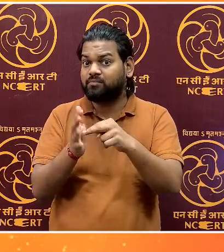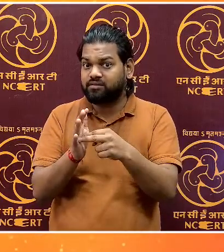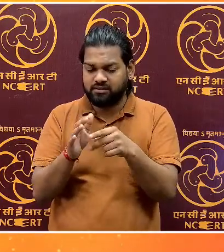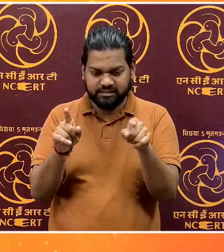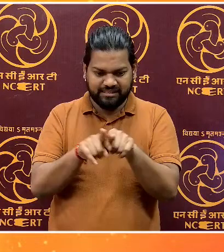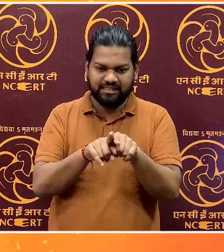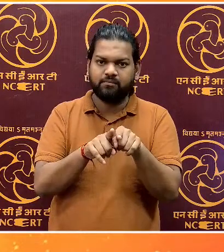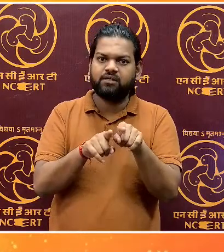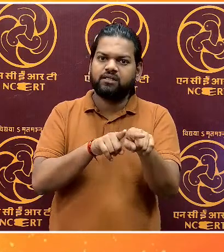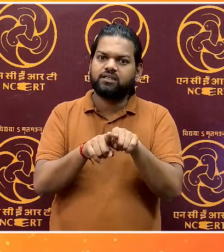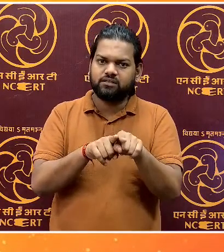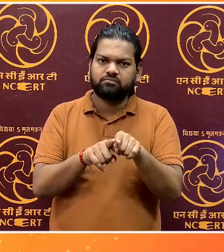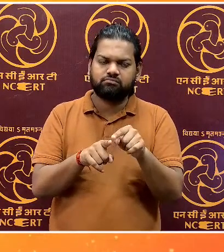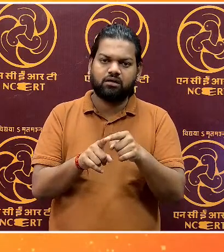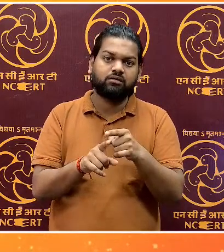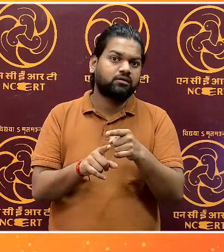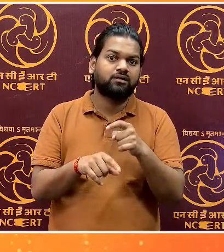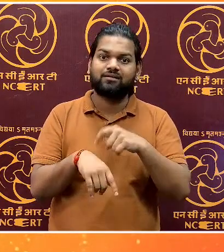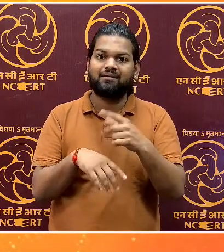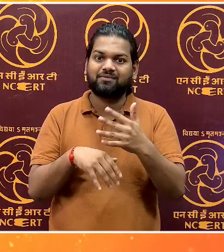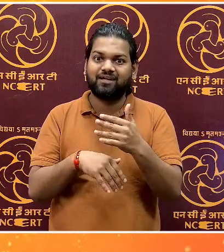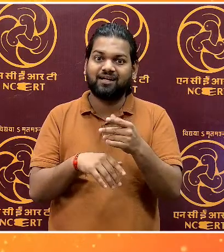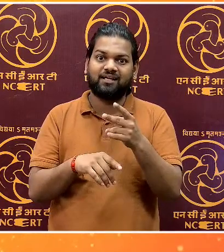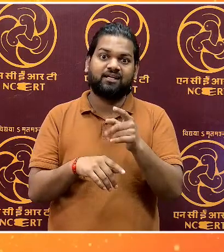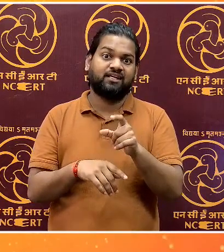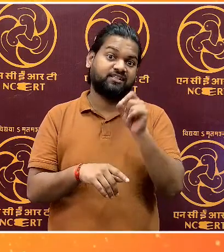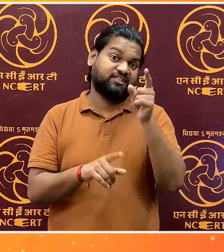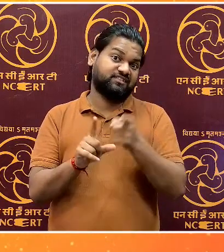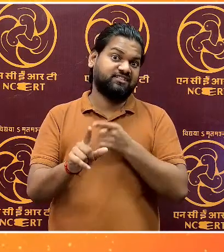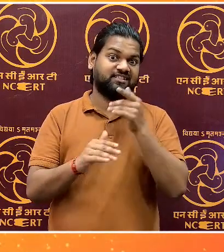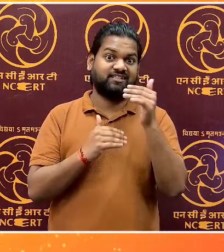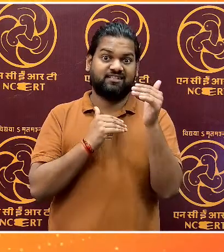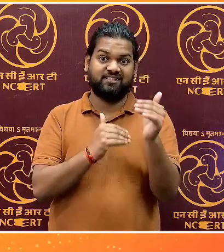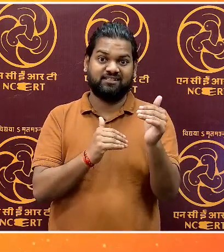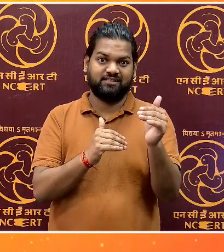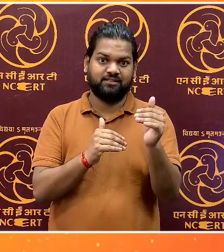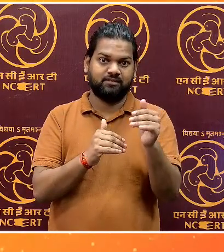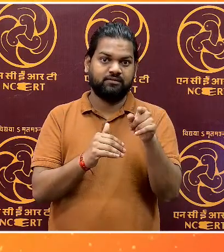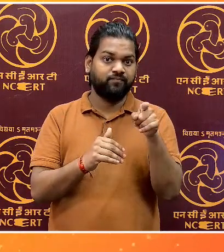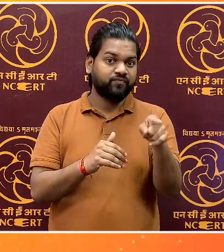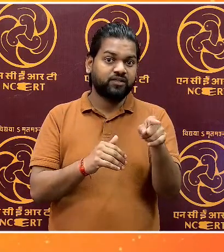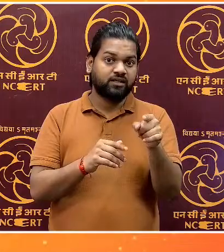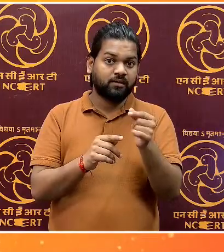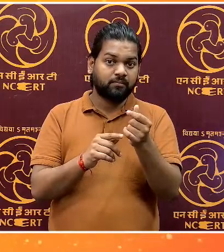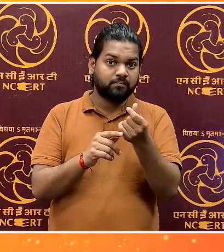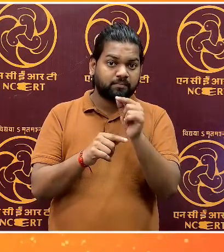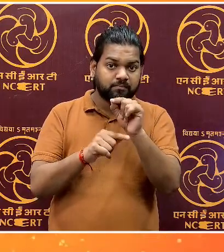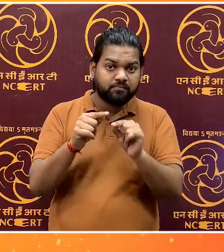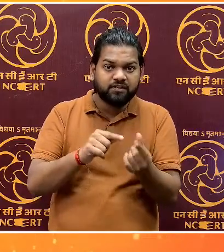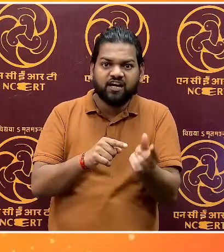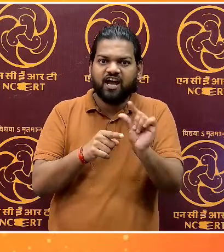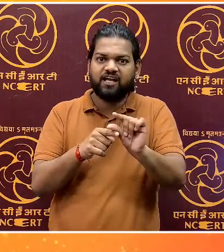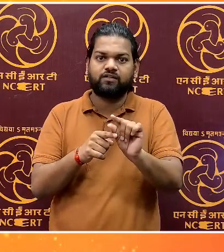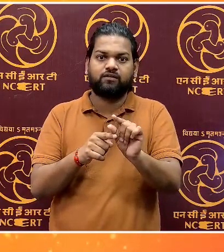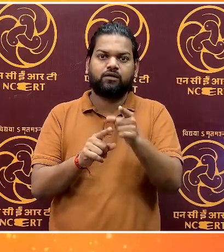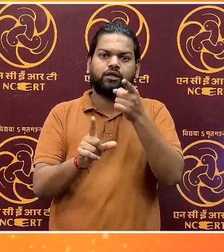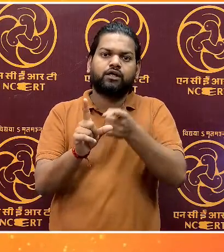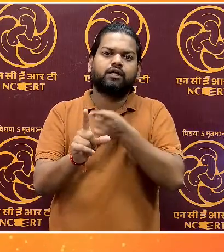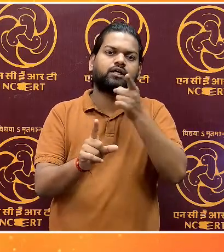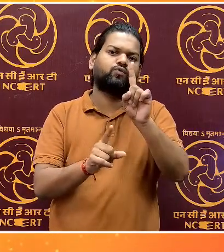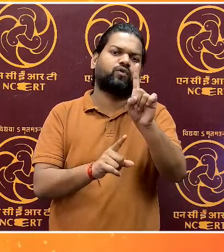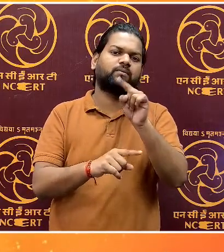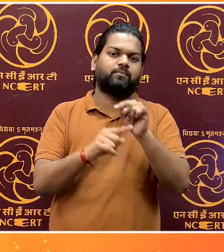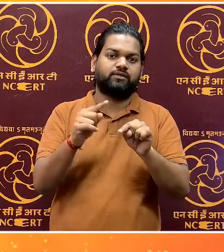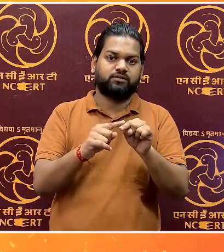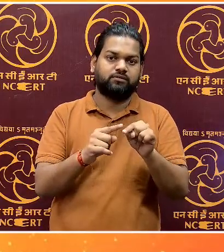this example, my time period is 10 years, interest is 8% per annum, and the principal amount